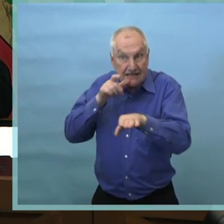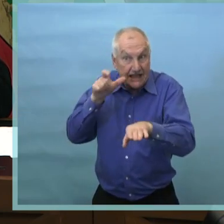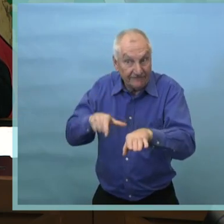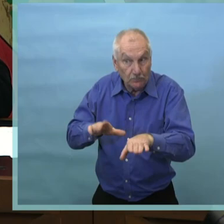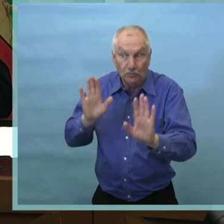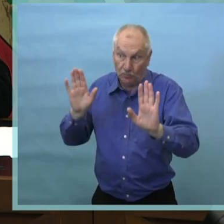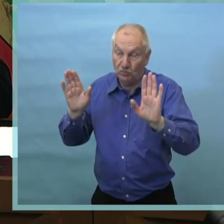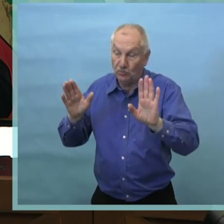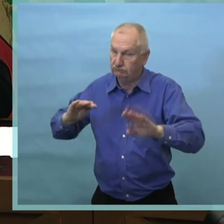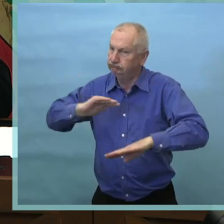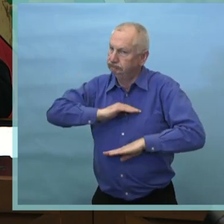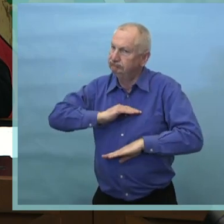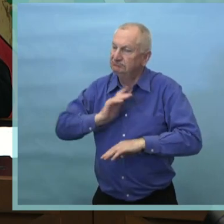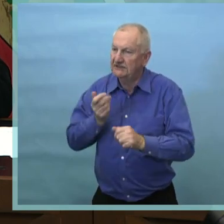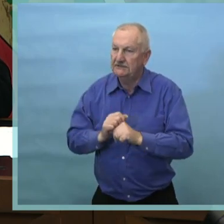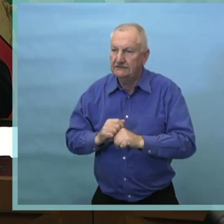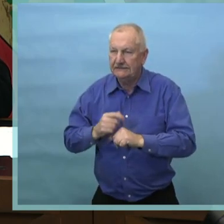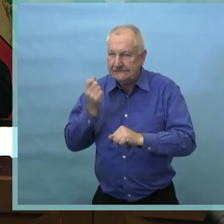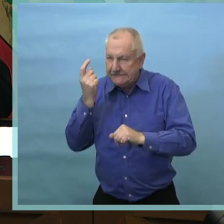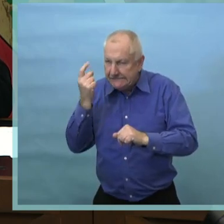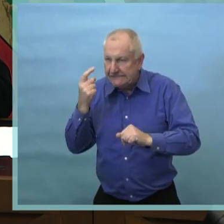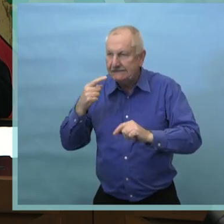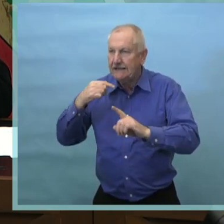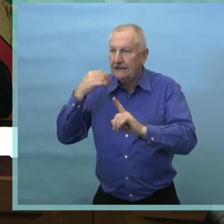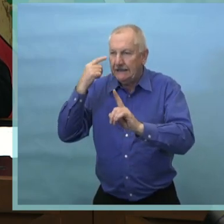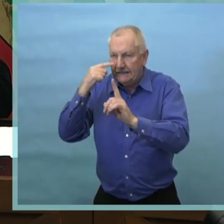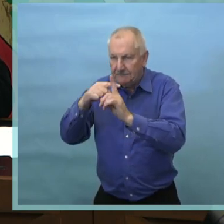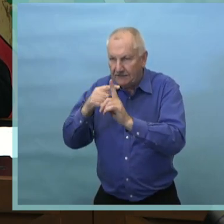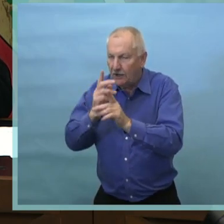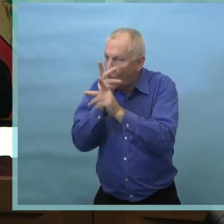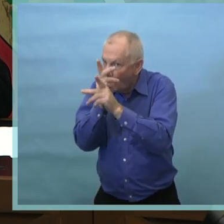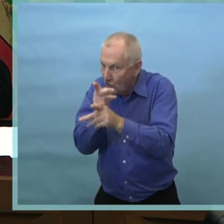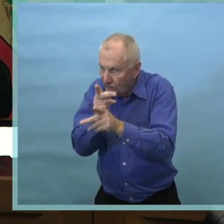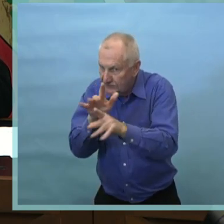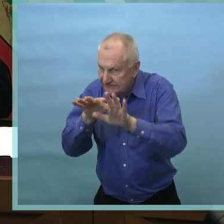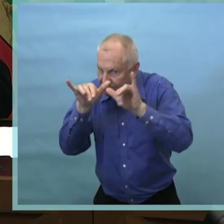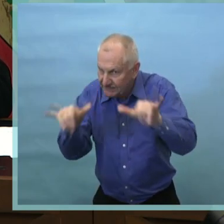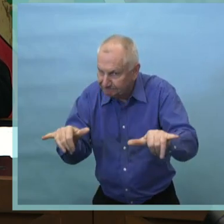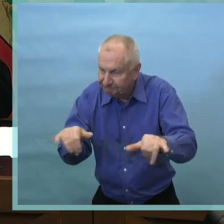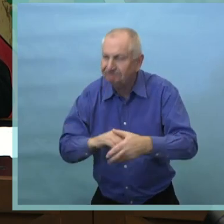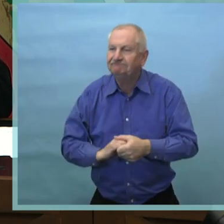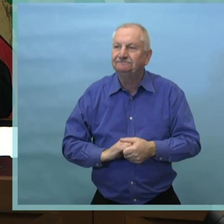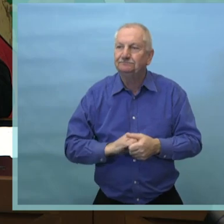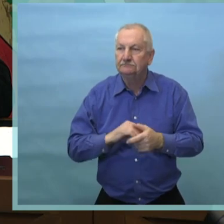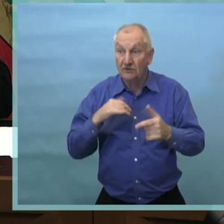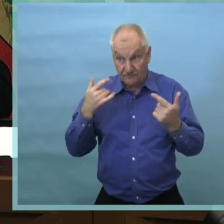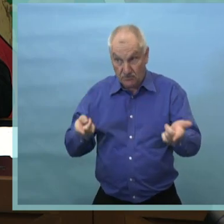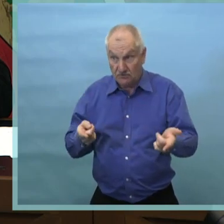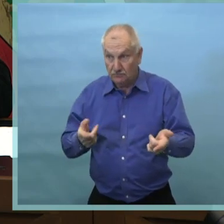always cautiously optimistic, and so far it's been really good.